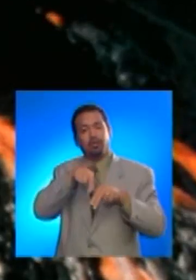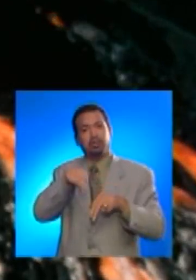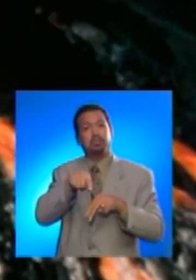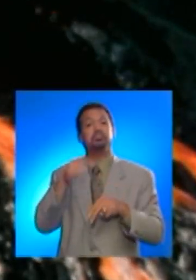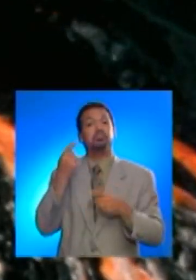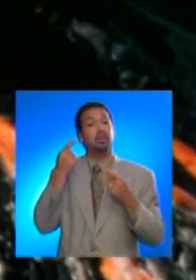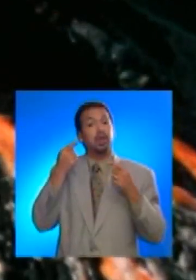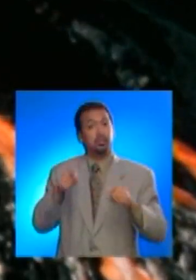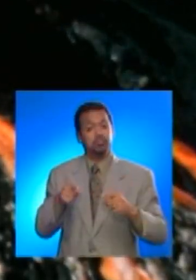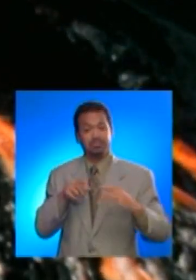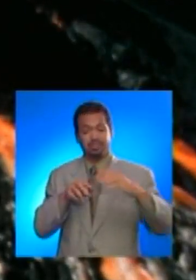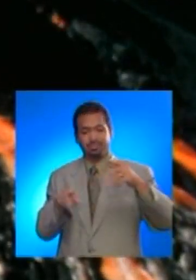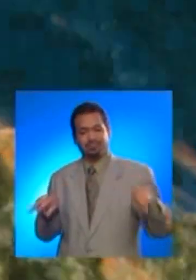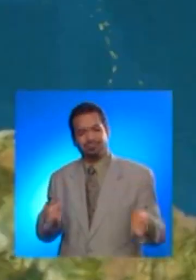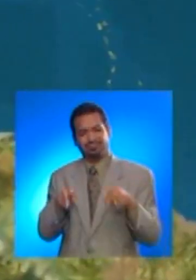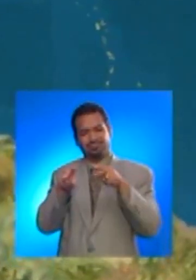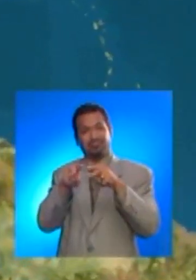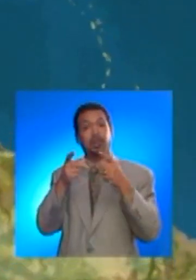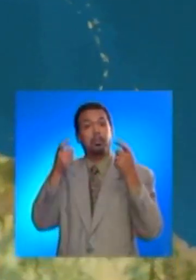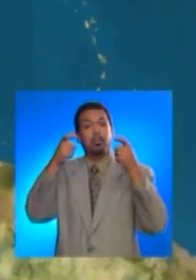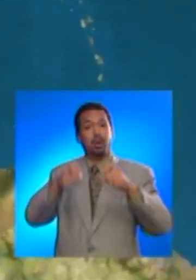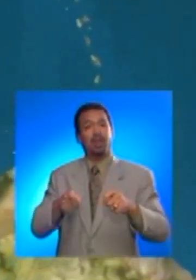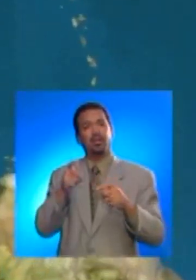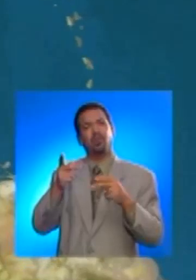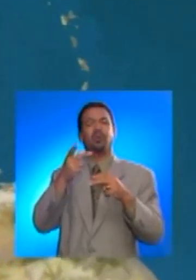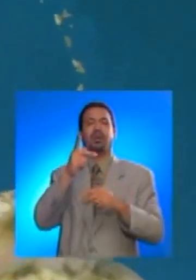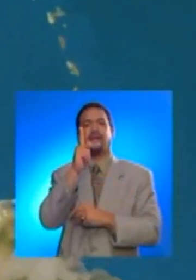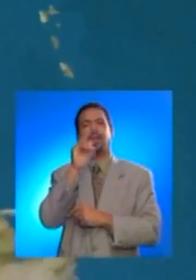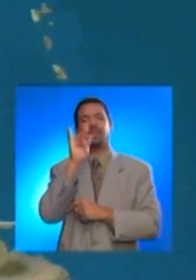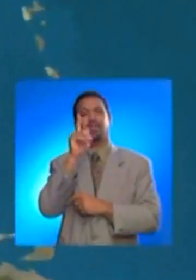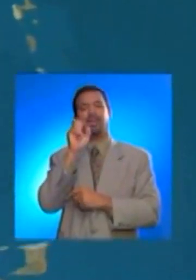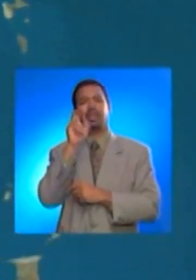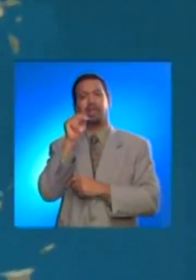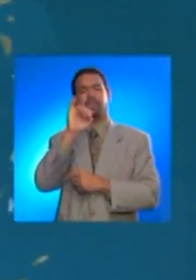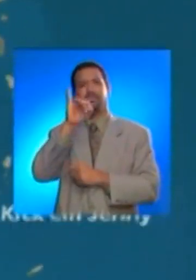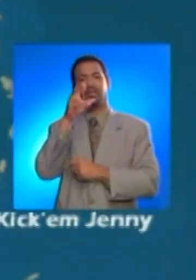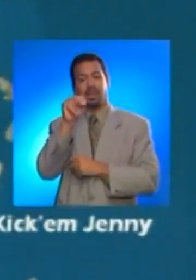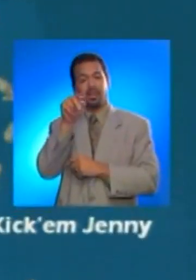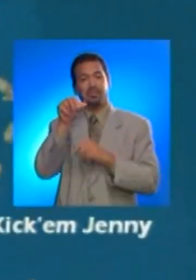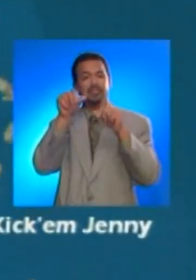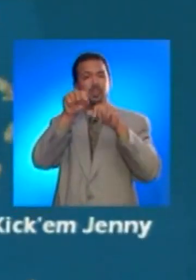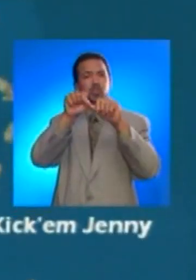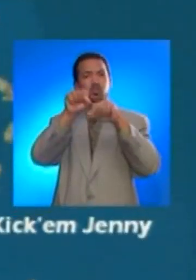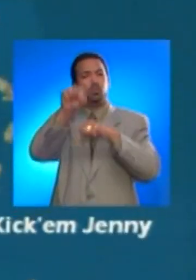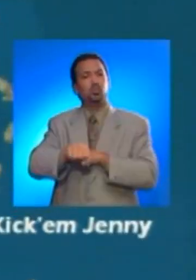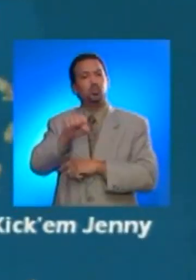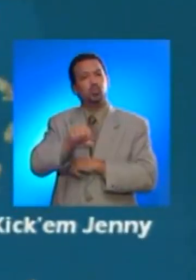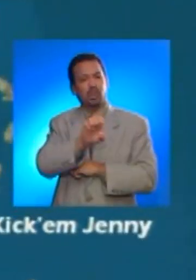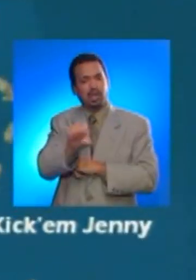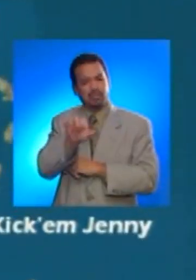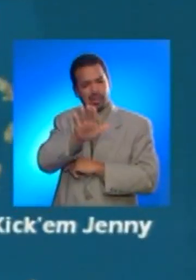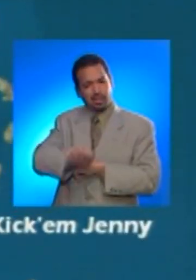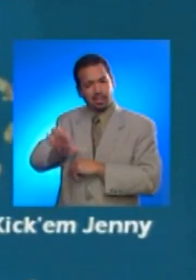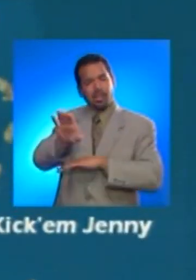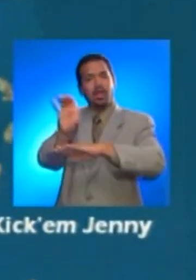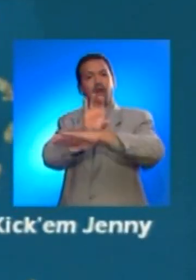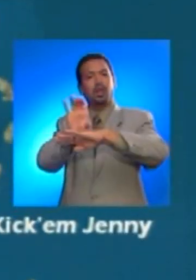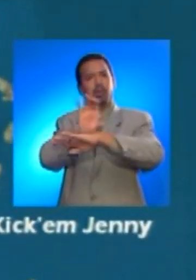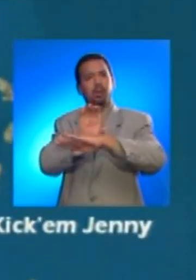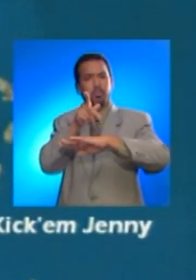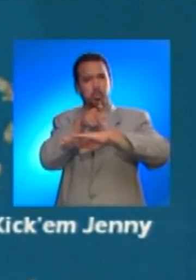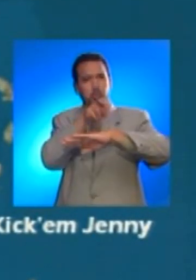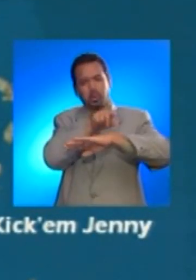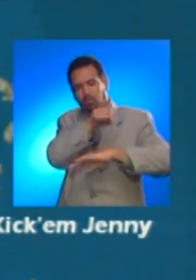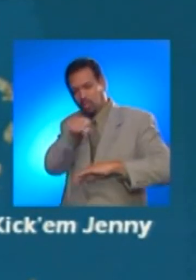Among possible submarine eruptions, the greatest threat comes from a volcano called Kikimjeni, located in the southeast region of